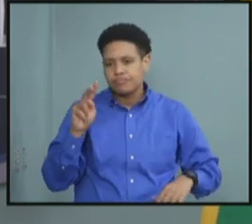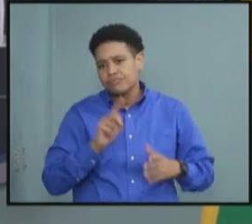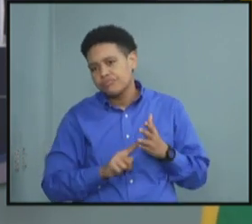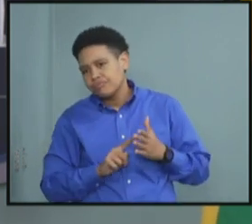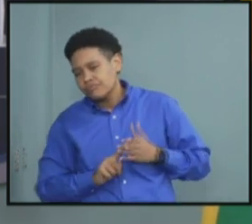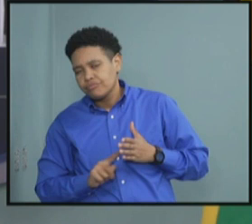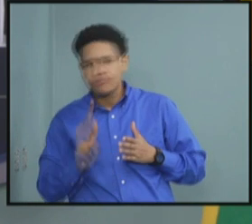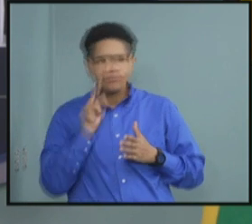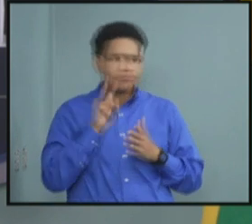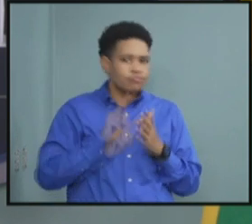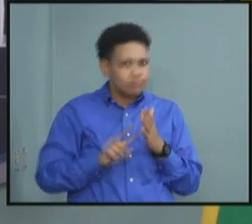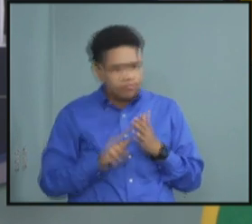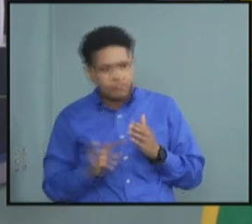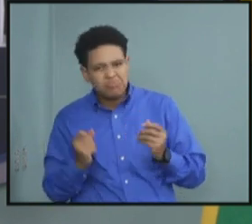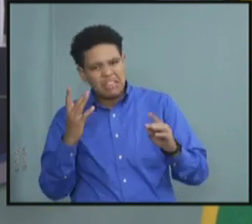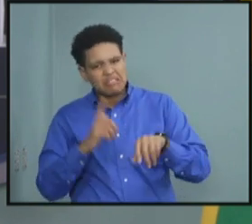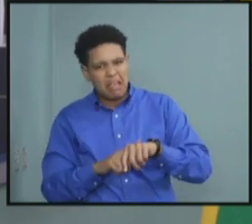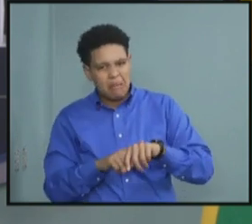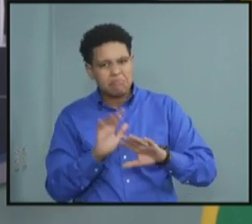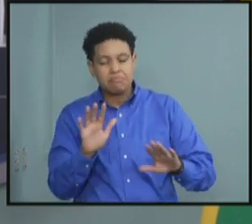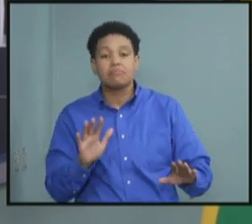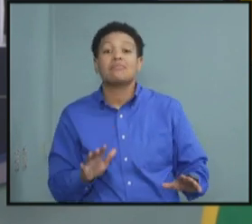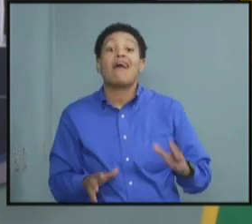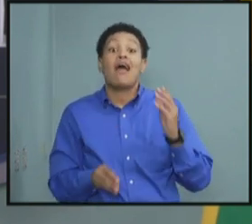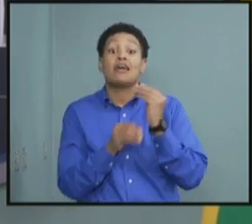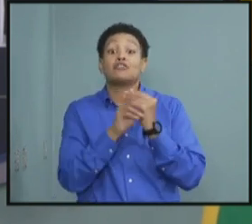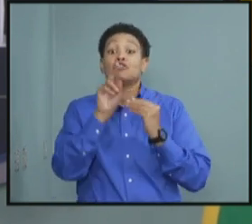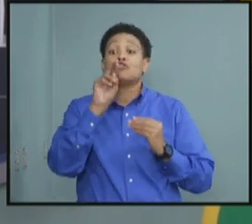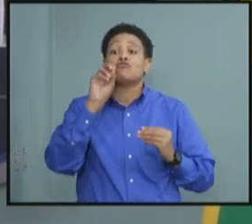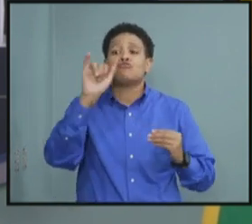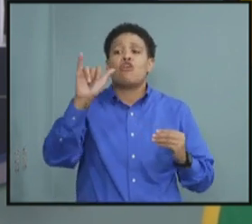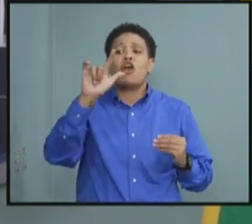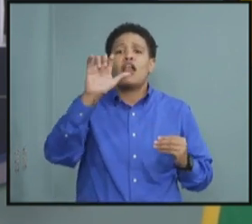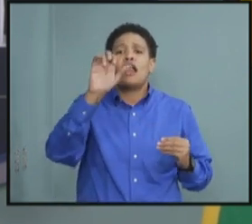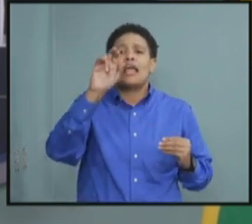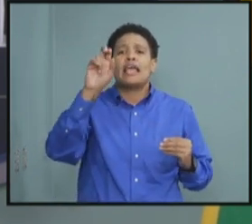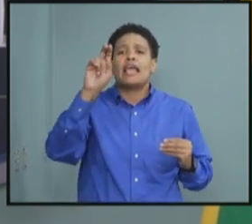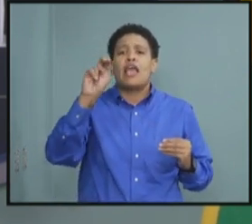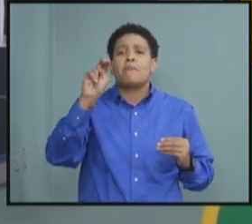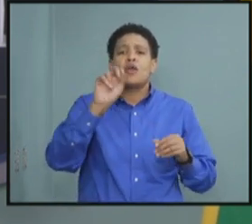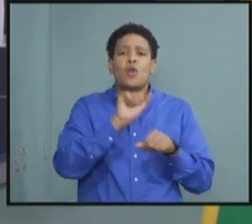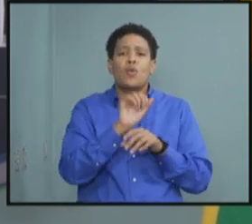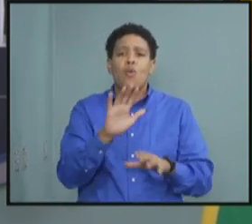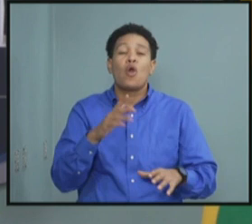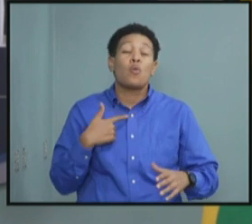In addition to the Royal Caribbean workers, we have nearly